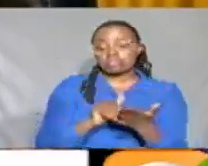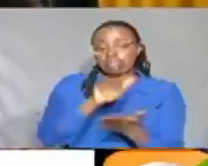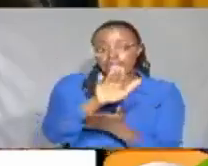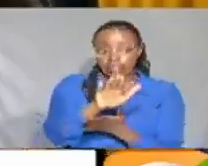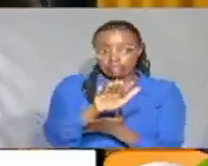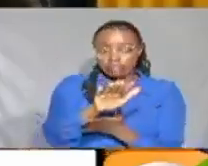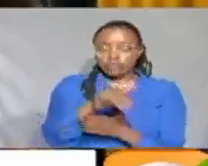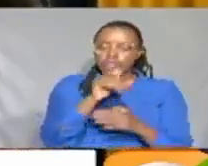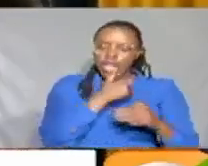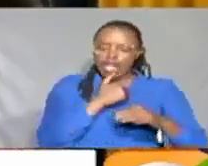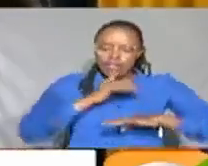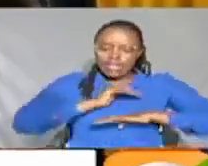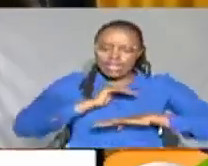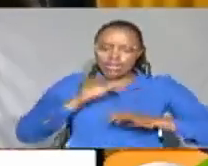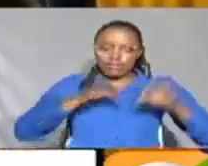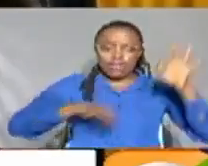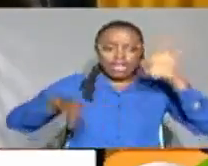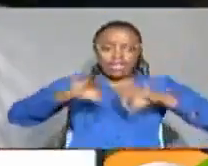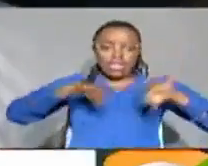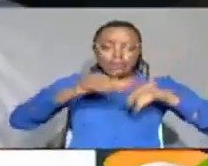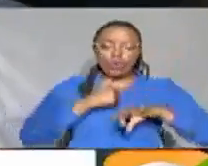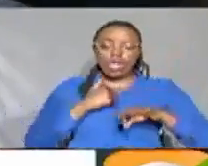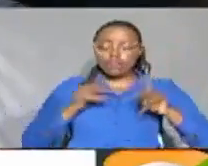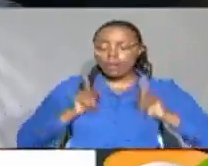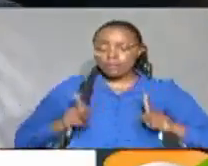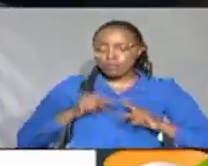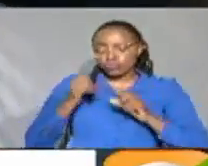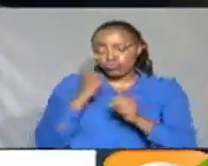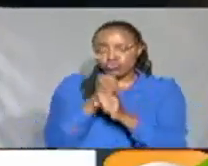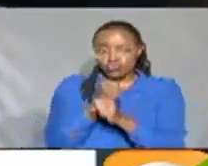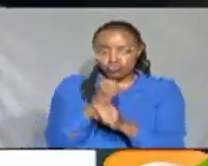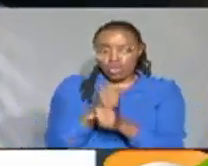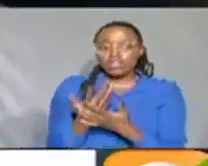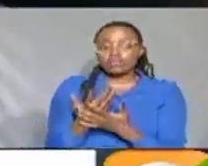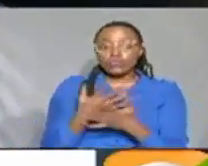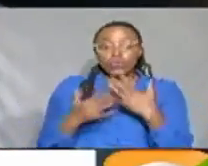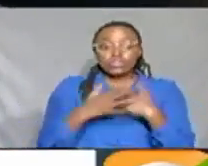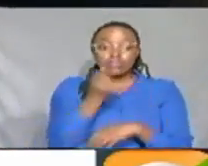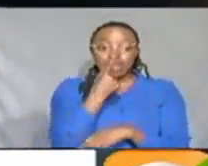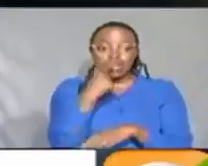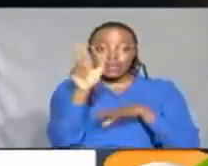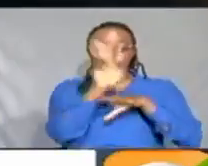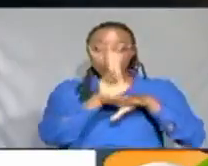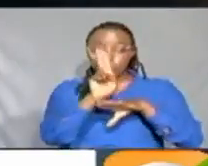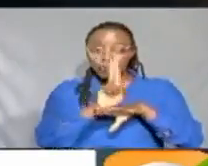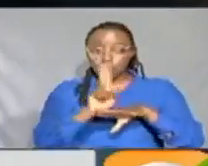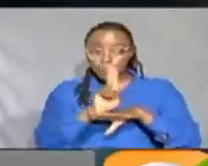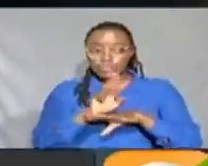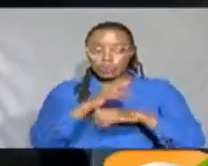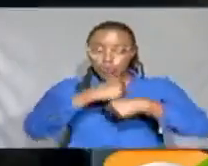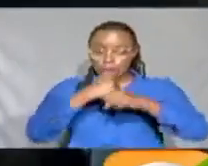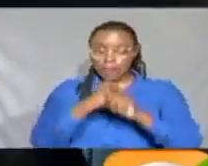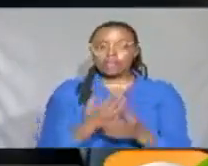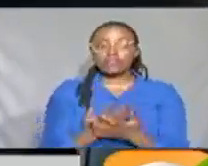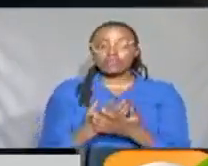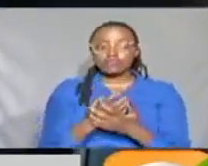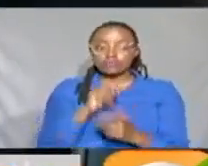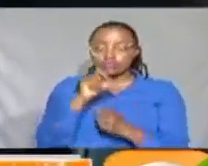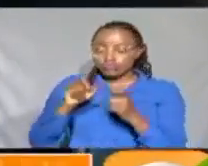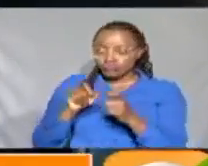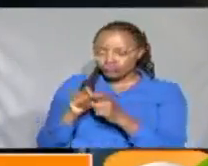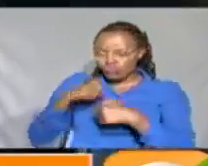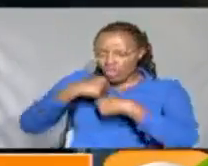have mobilized enough chemicals, personnel. The pesticides we use, we formulate it. It's particularly formulated to